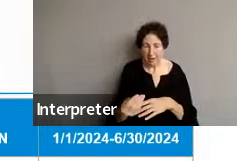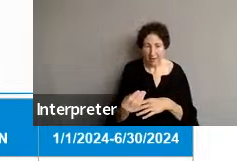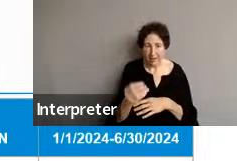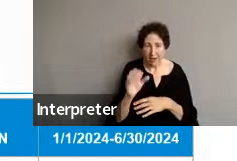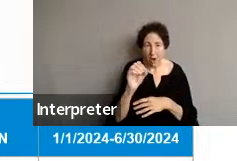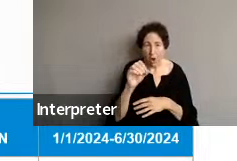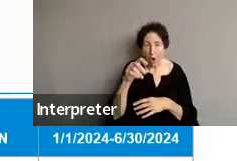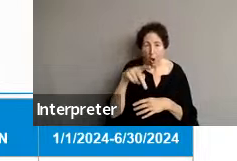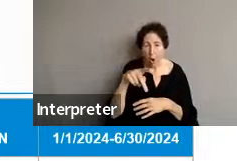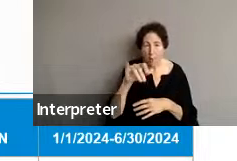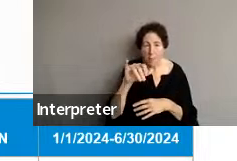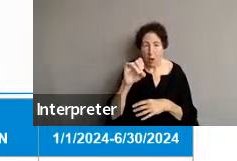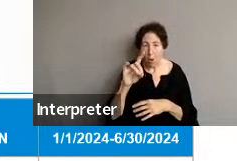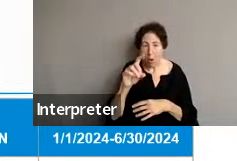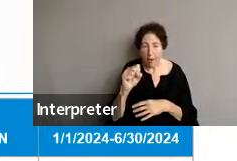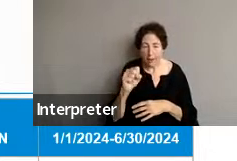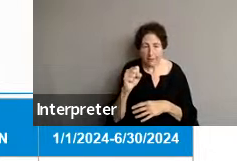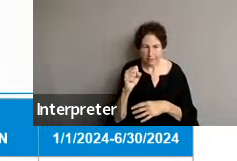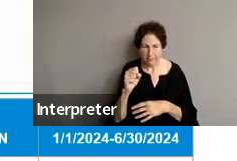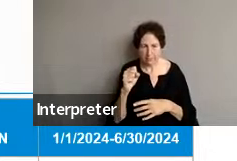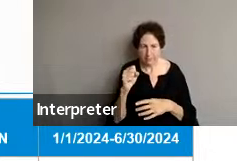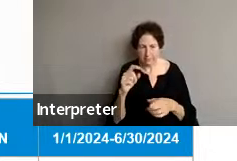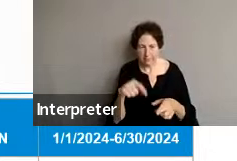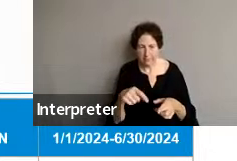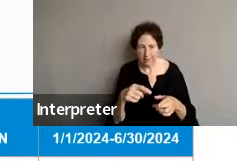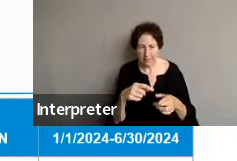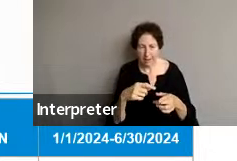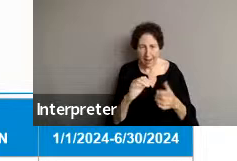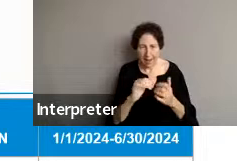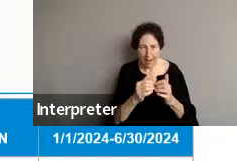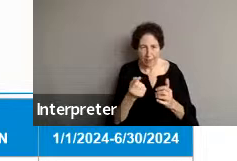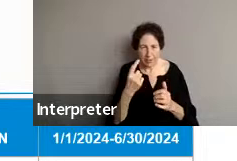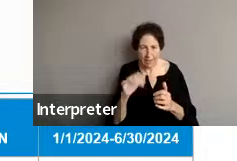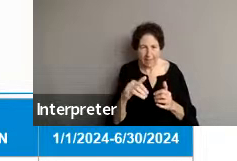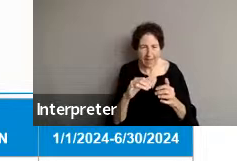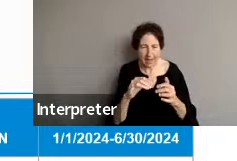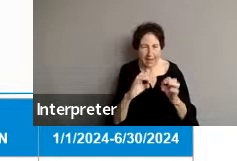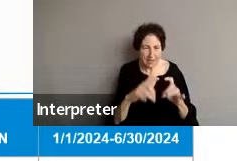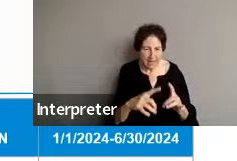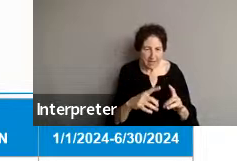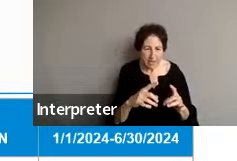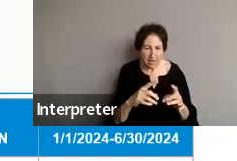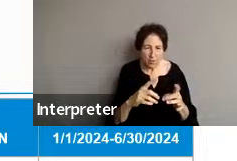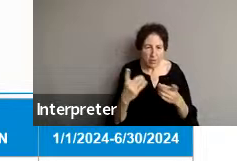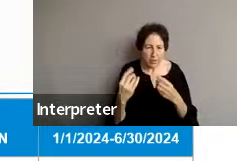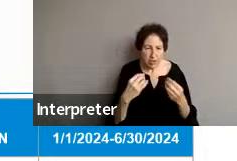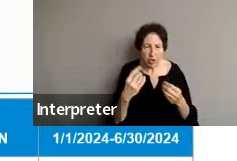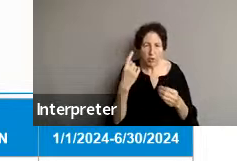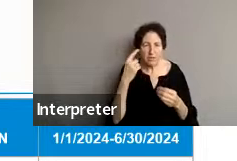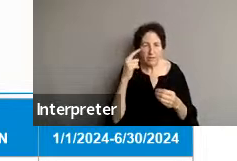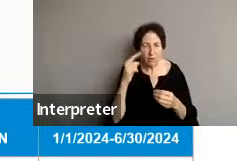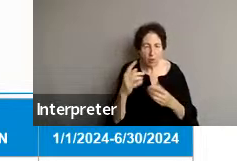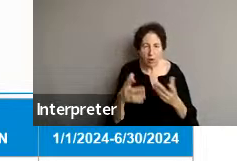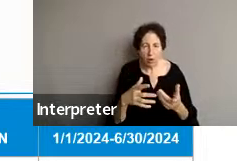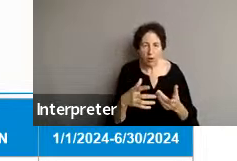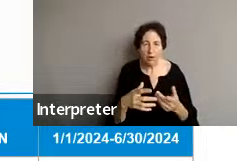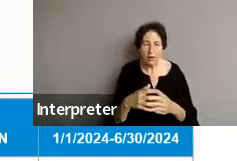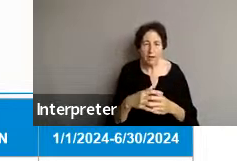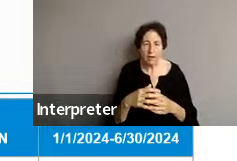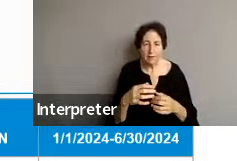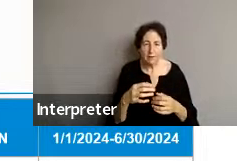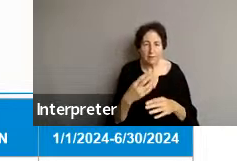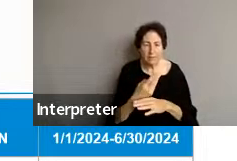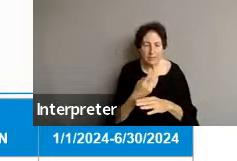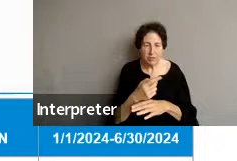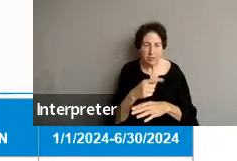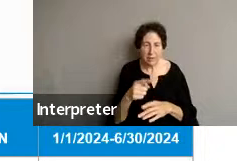looking at the support around understanding that education around it and then supporting staff or members in utilization of